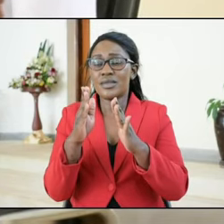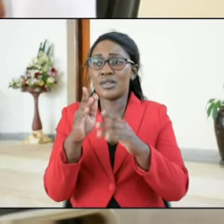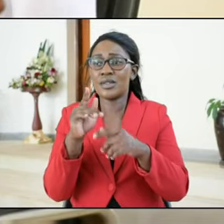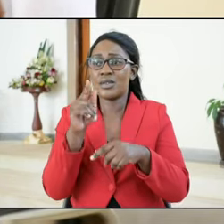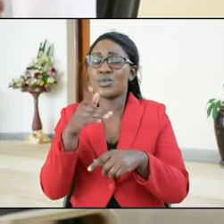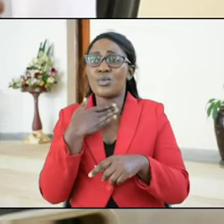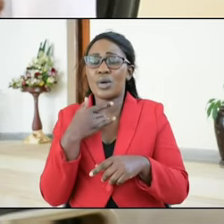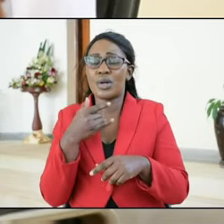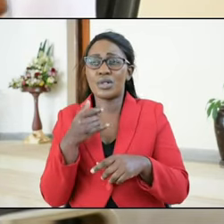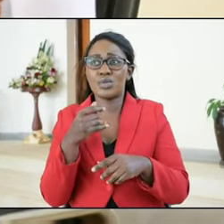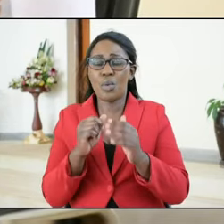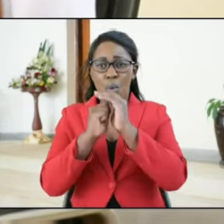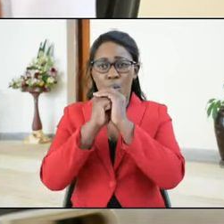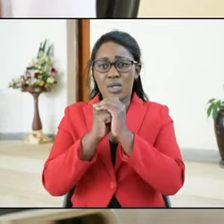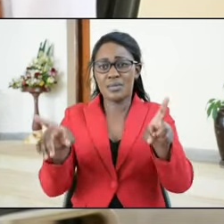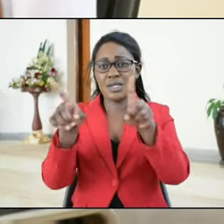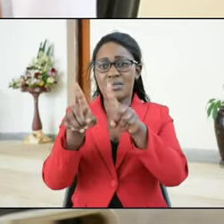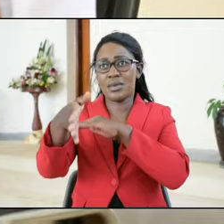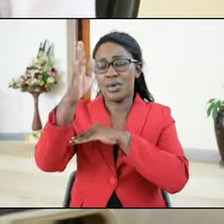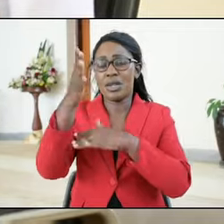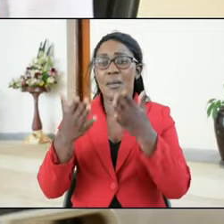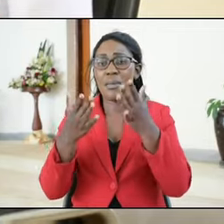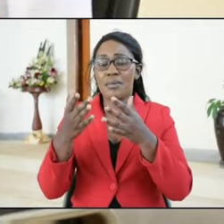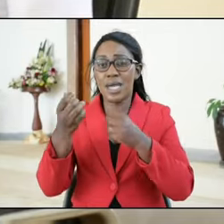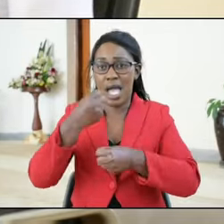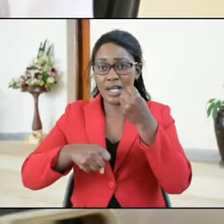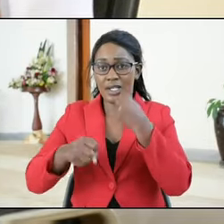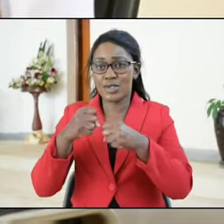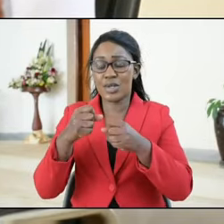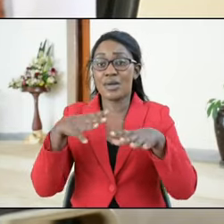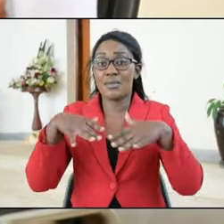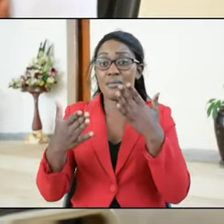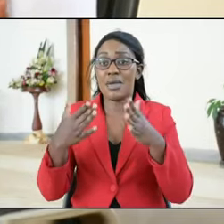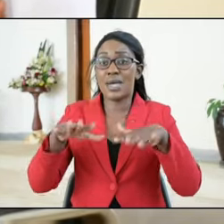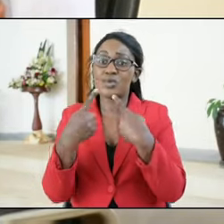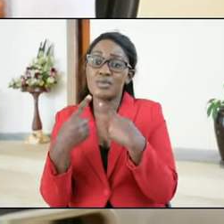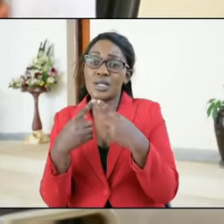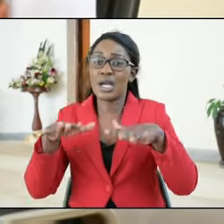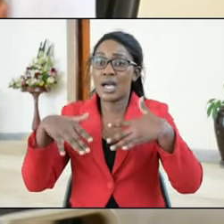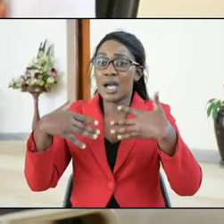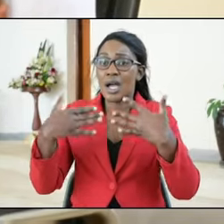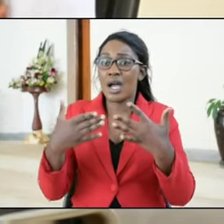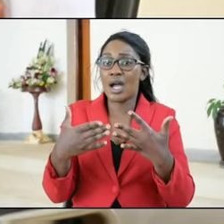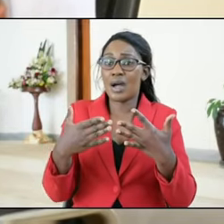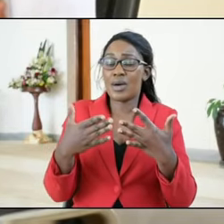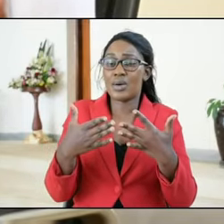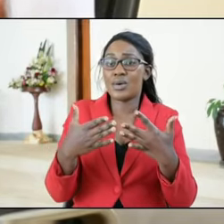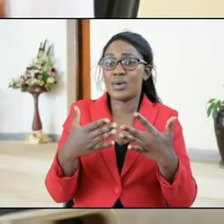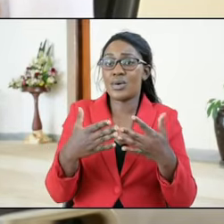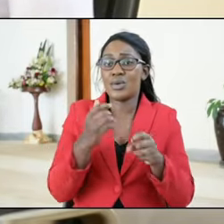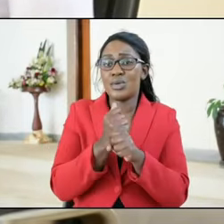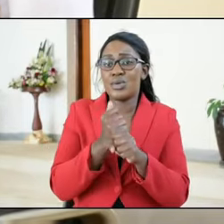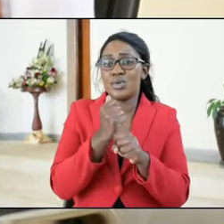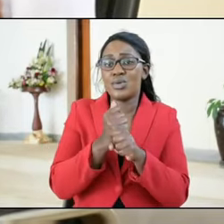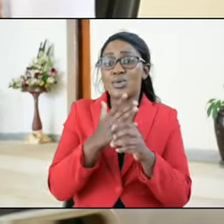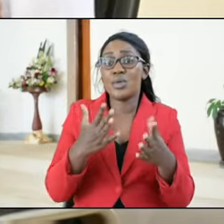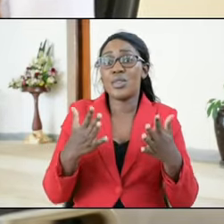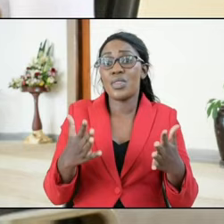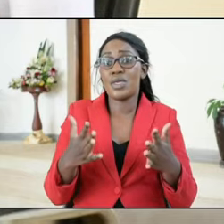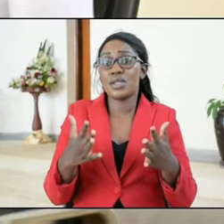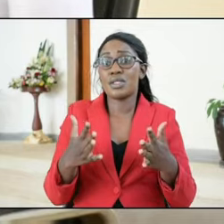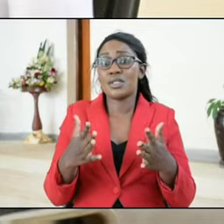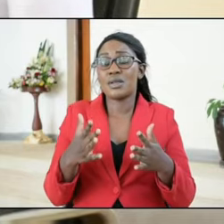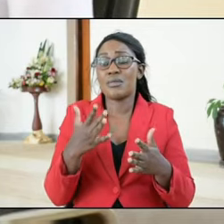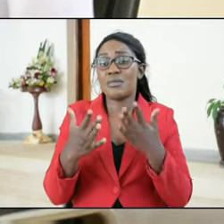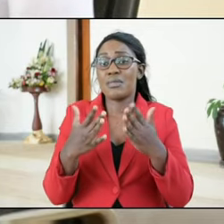actions, would your thoughts, would your speech lead your neighbor to want to know about the God you worship? Now, if God is